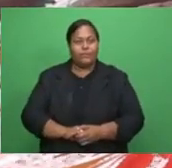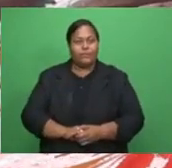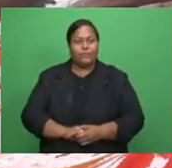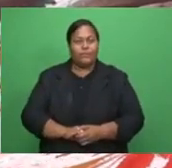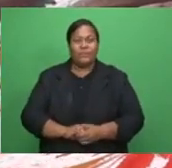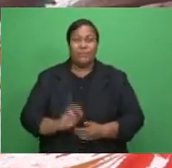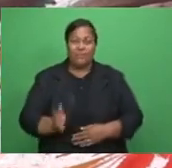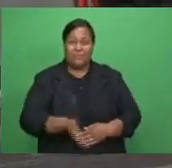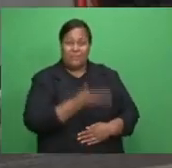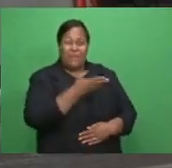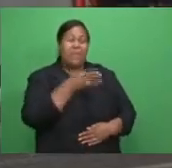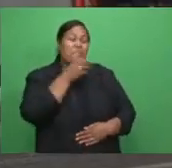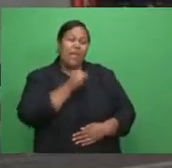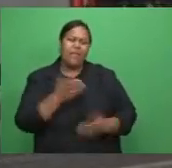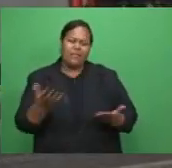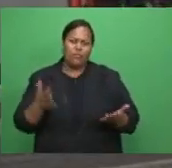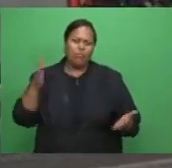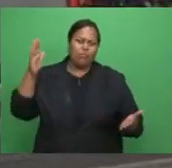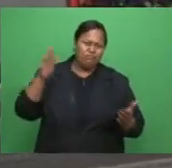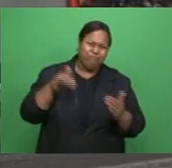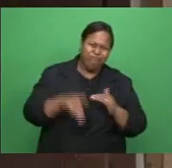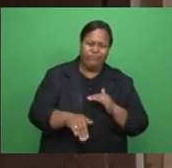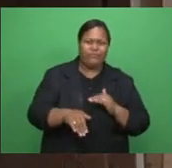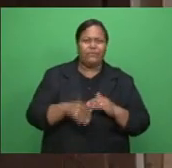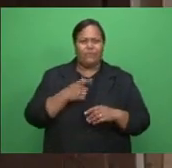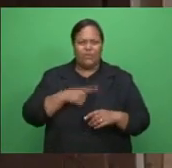a massive drop due to the pandemic.